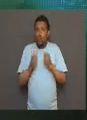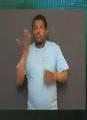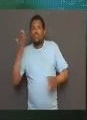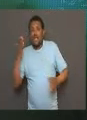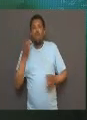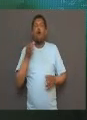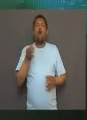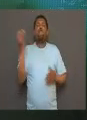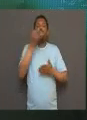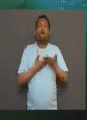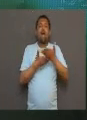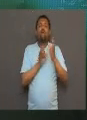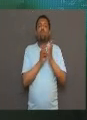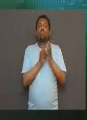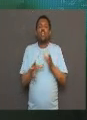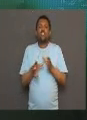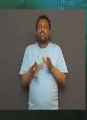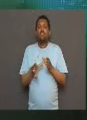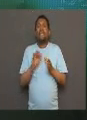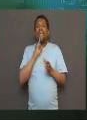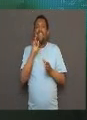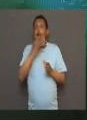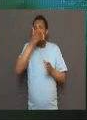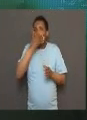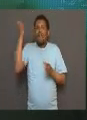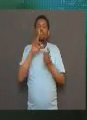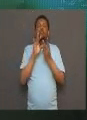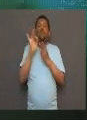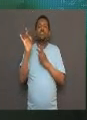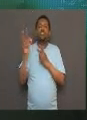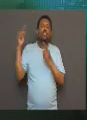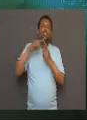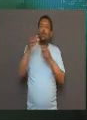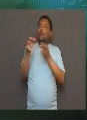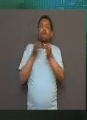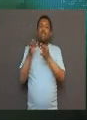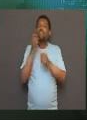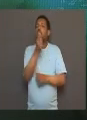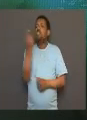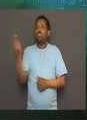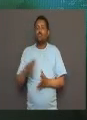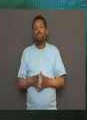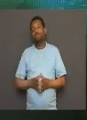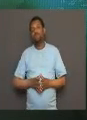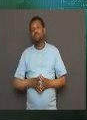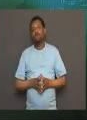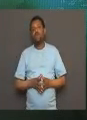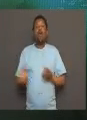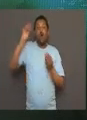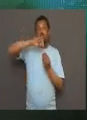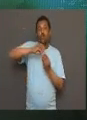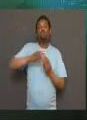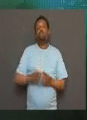type of map projection is best suited to depict each.